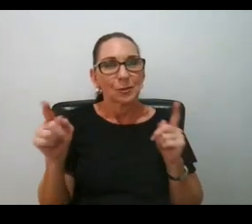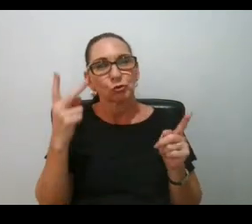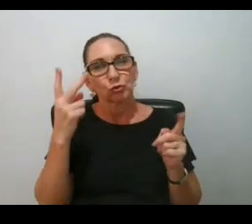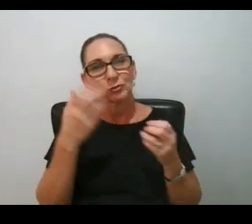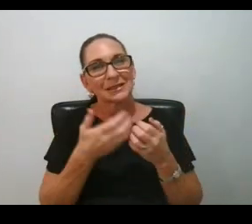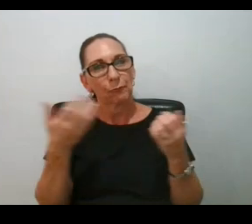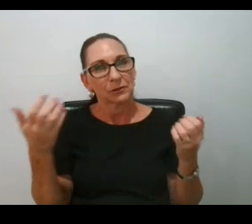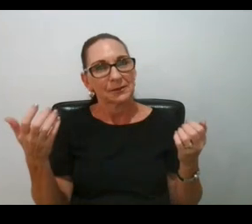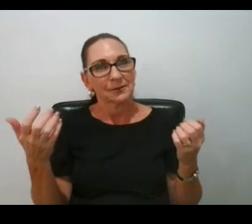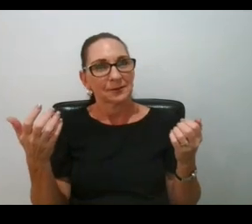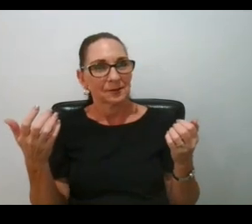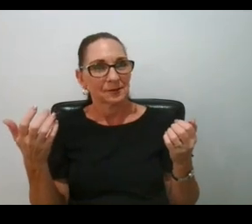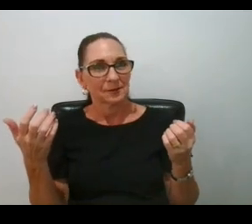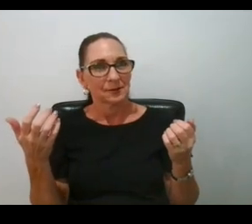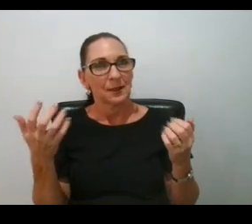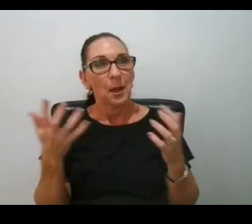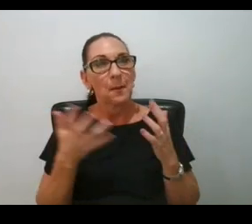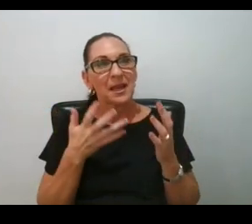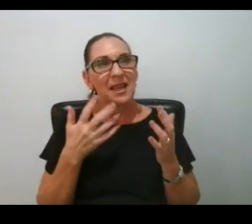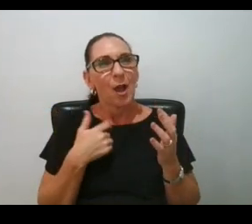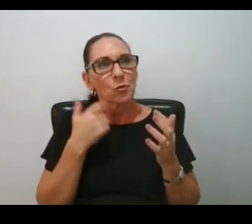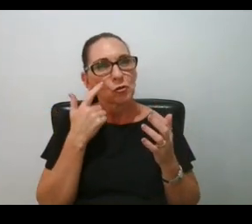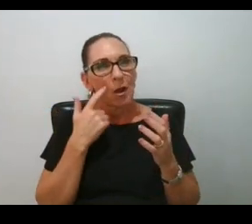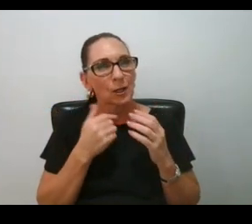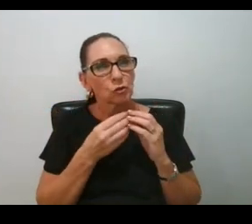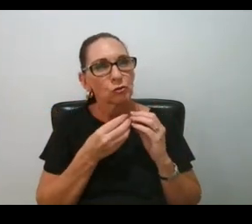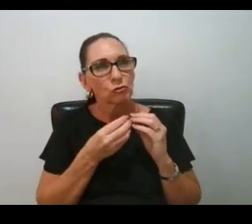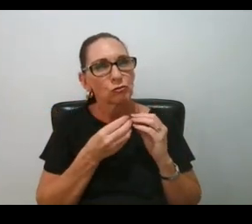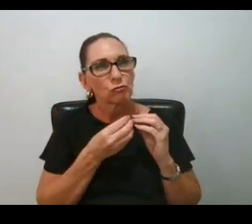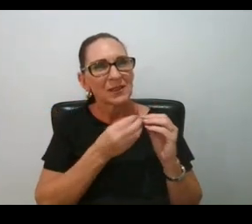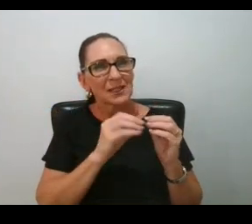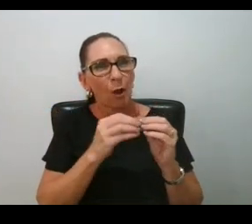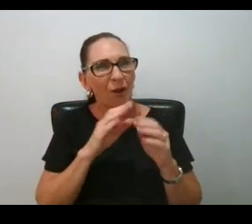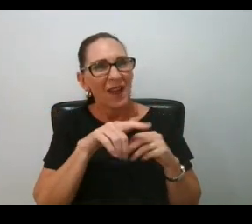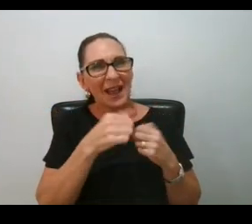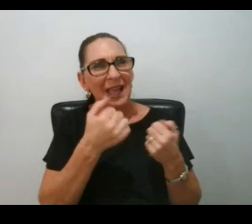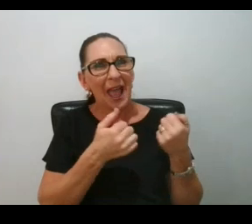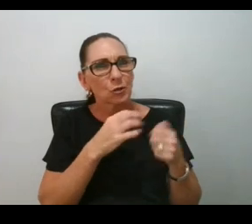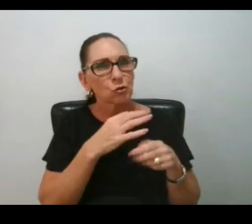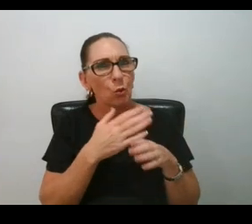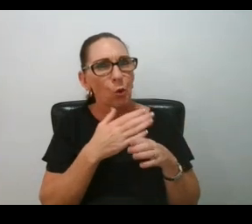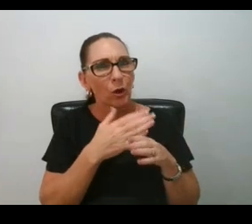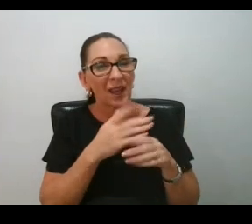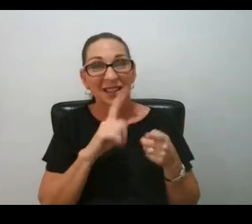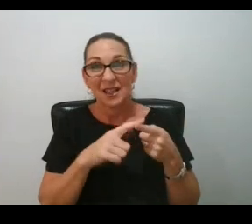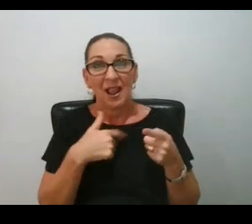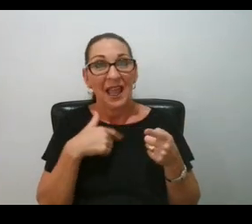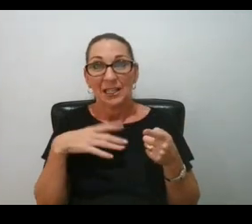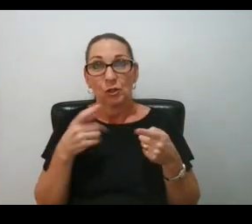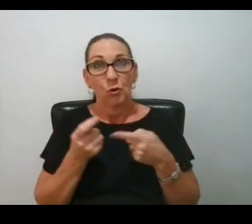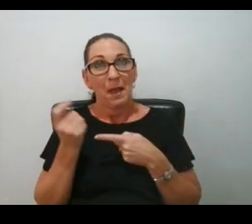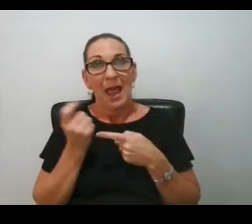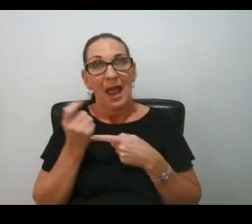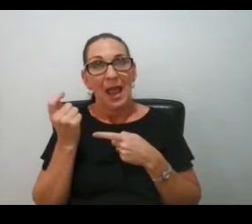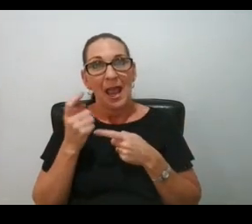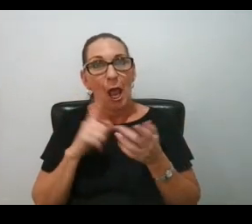so while you're trying to resolve the non-working car, you're still liable to pay a loan for a car that you can't